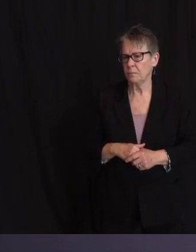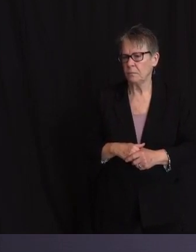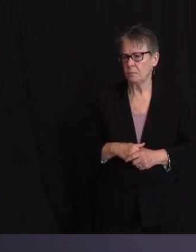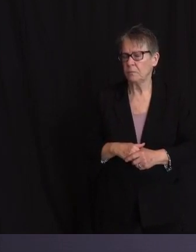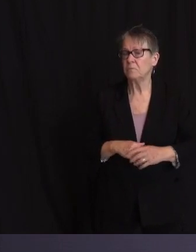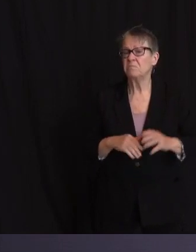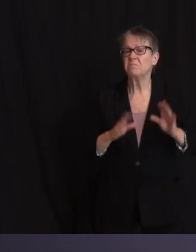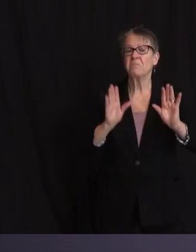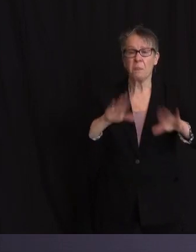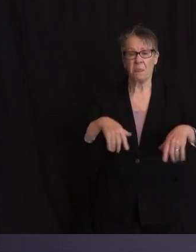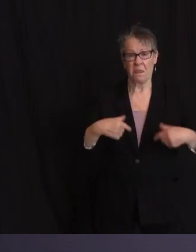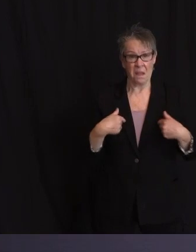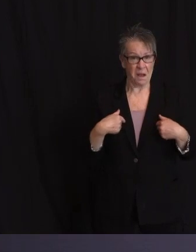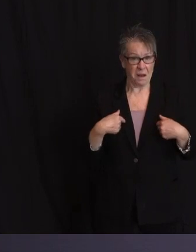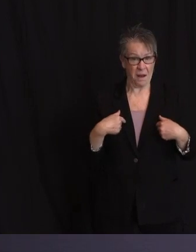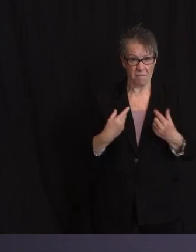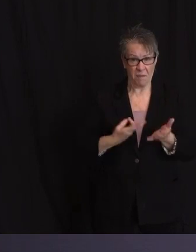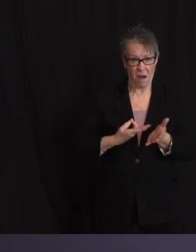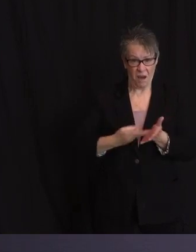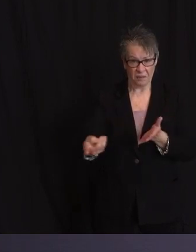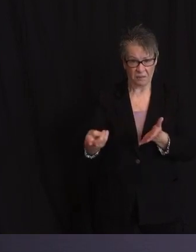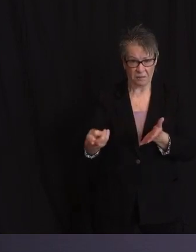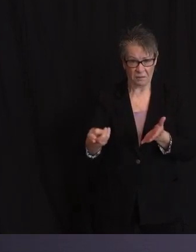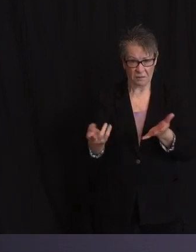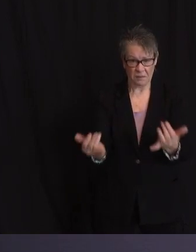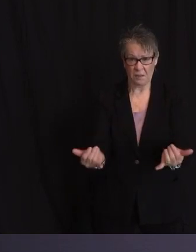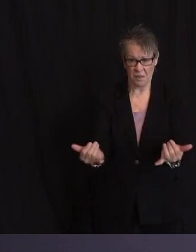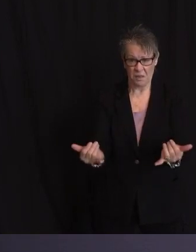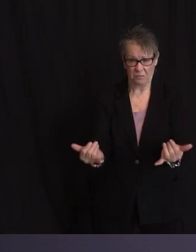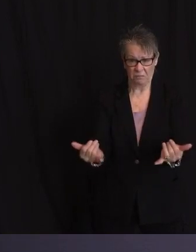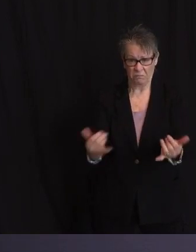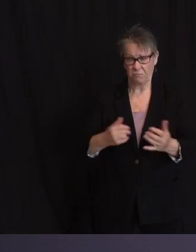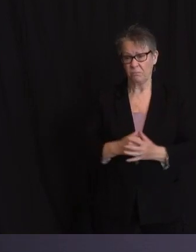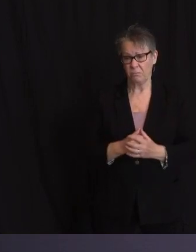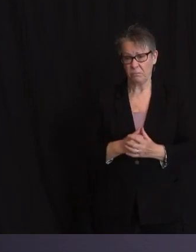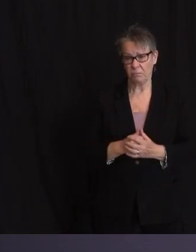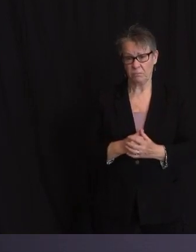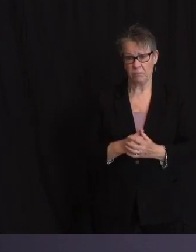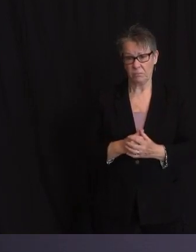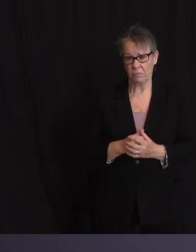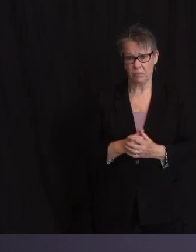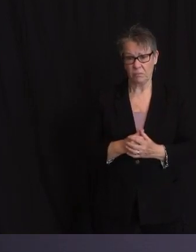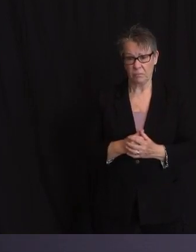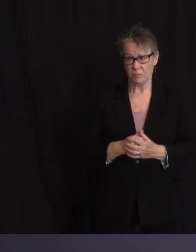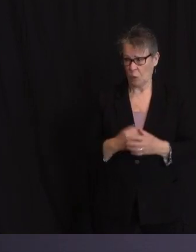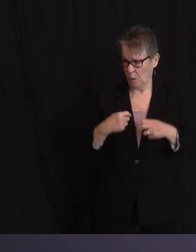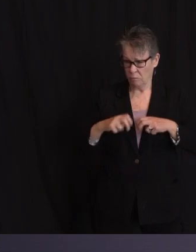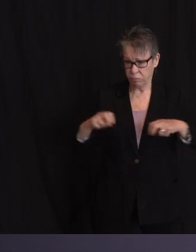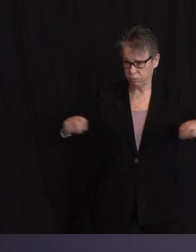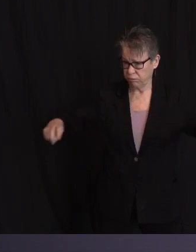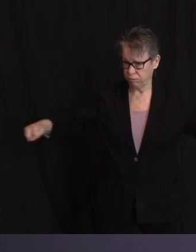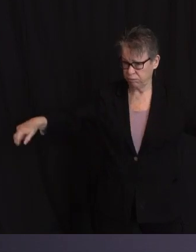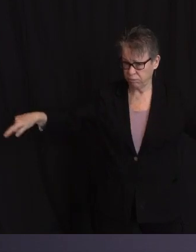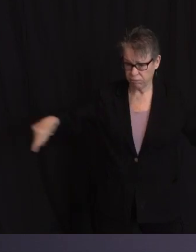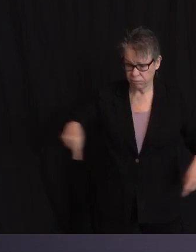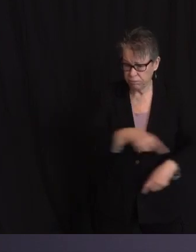I'm on a back and forth with we all are, with all variety of federal partners.